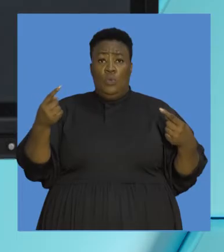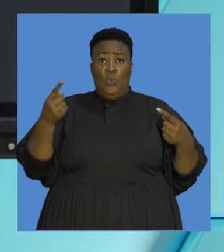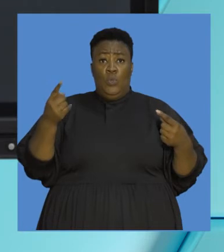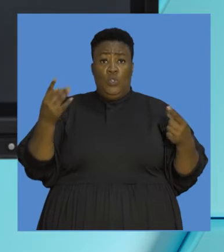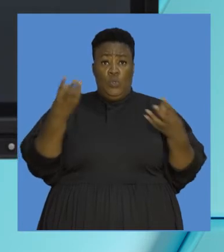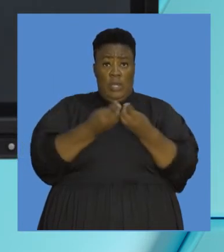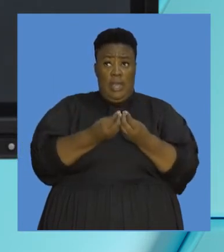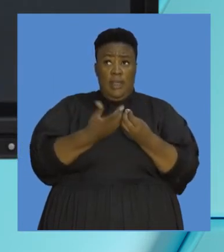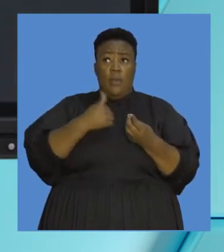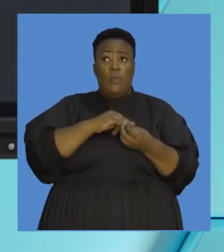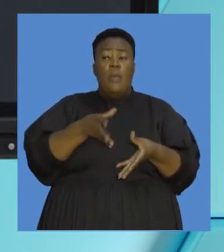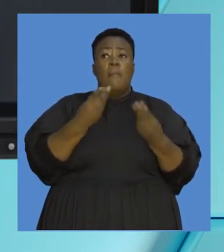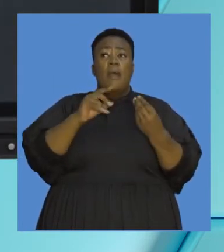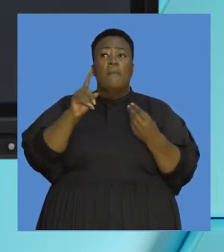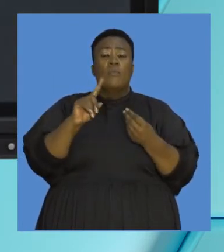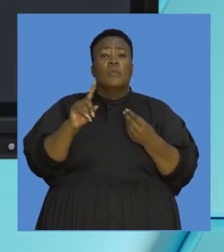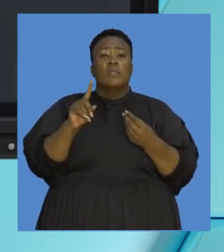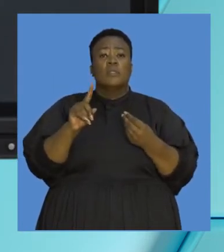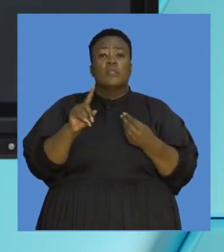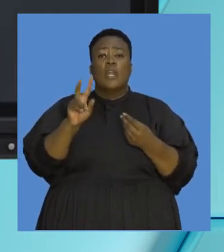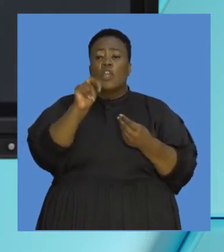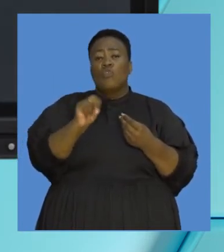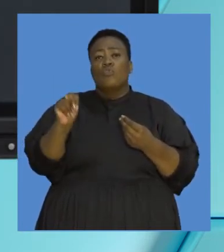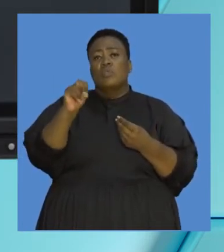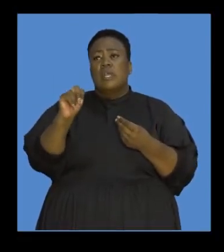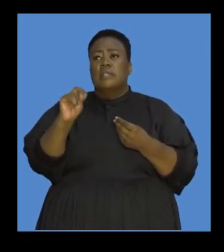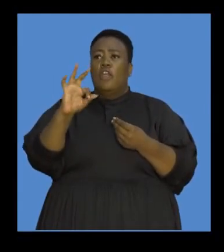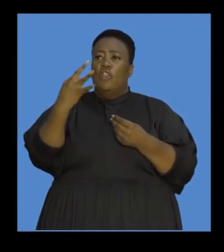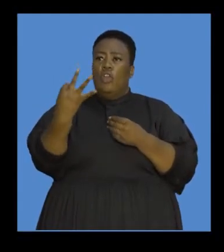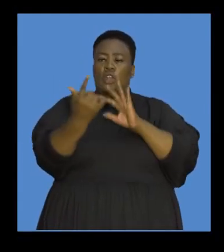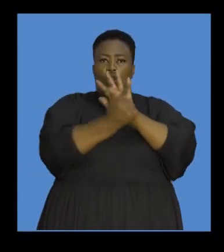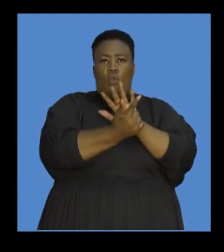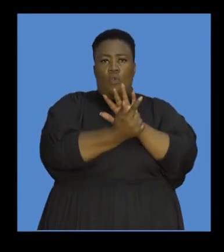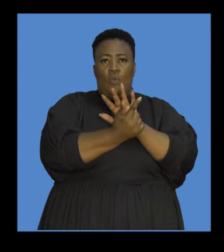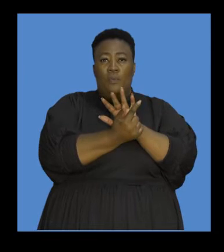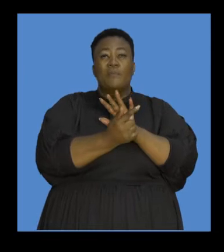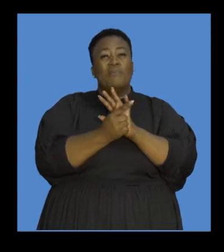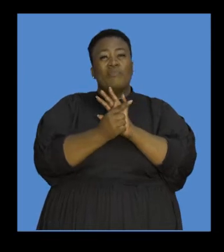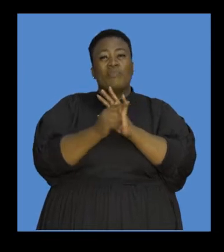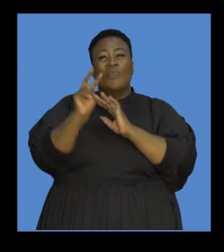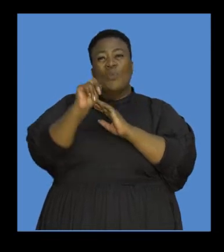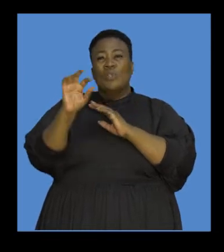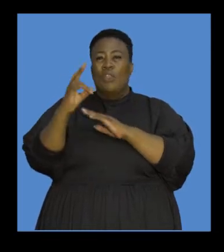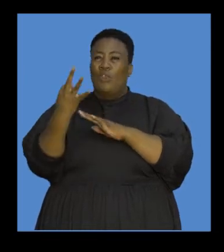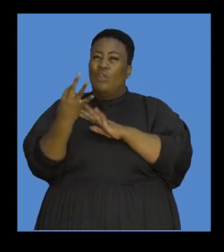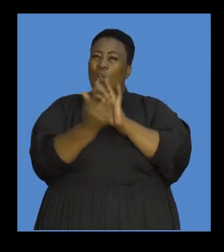Together, this gets us Newton's third law, which says to us, when object